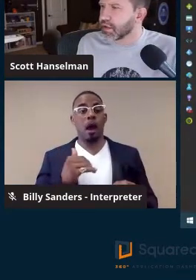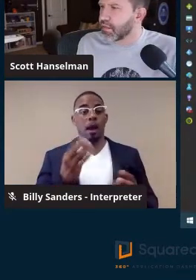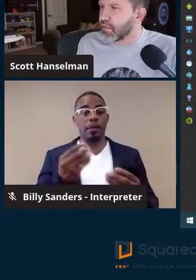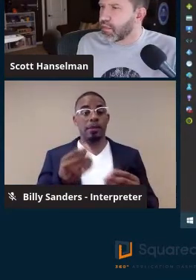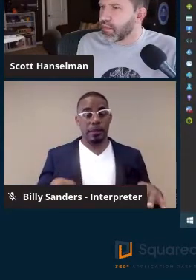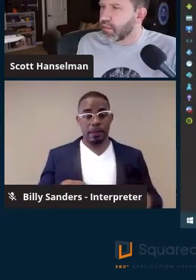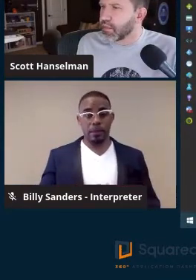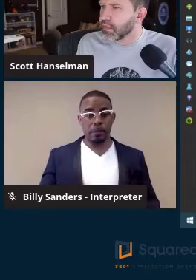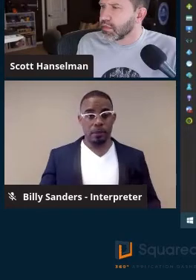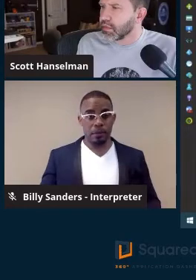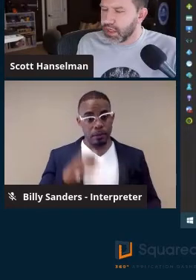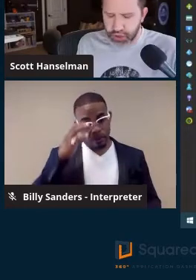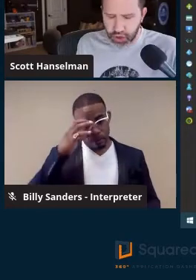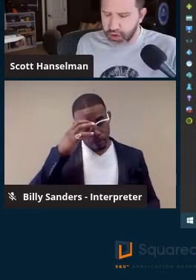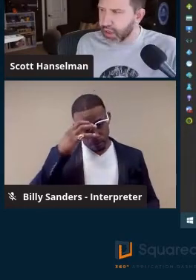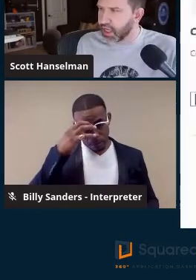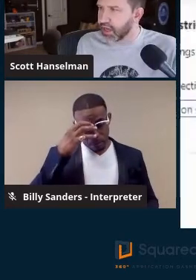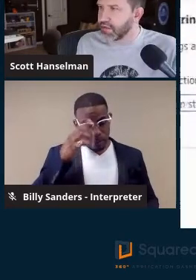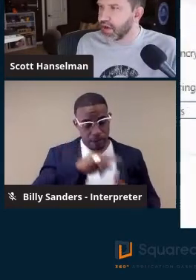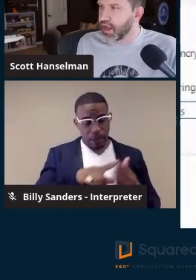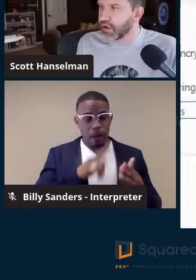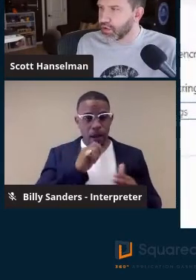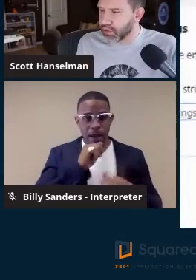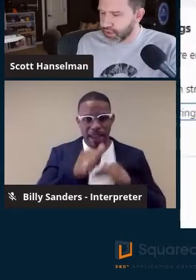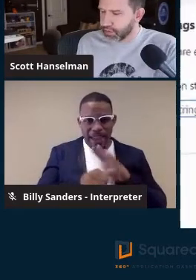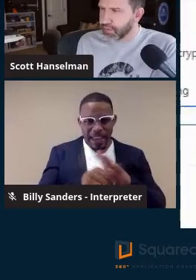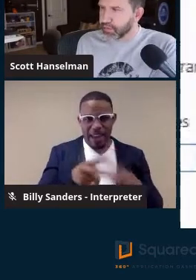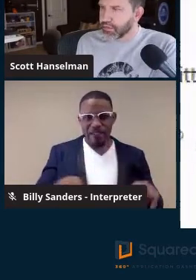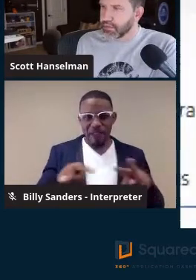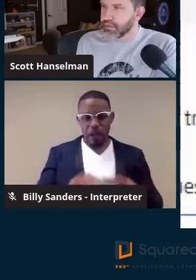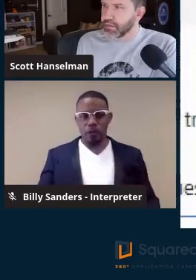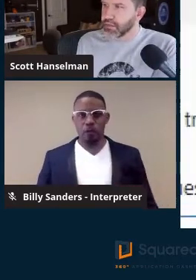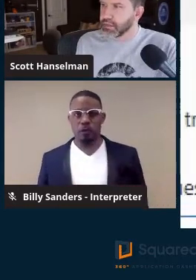settings, these are hidden values.